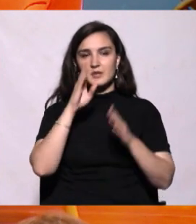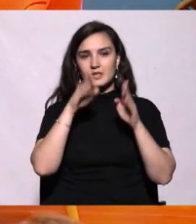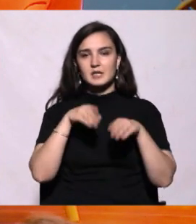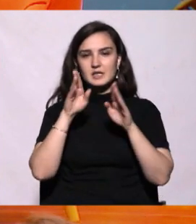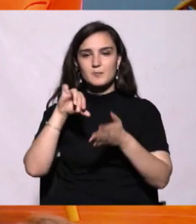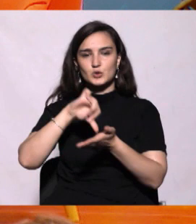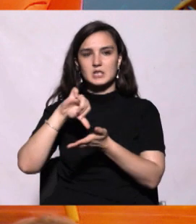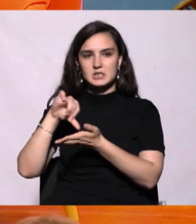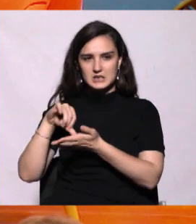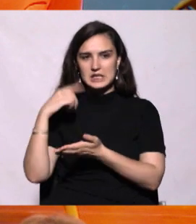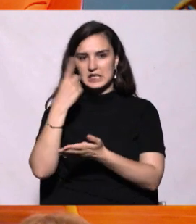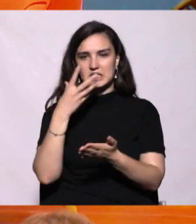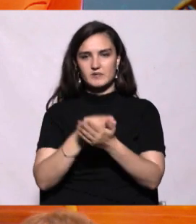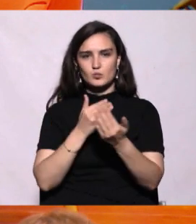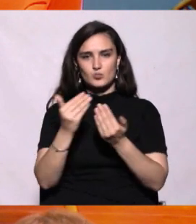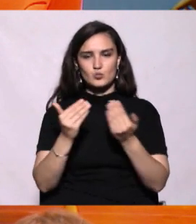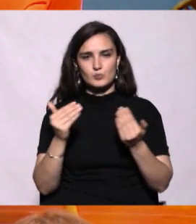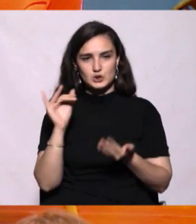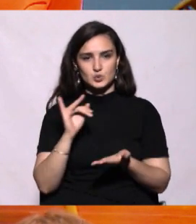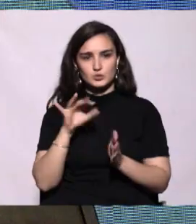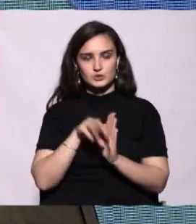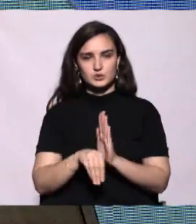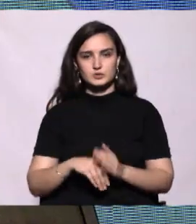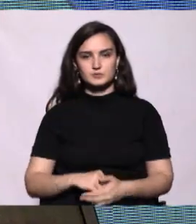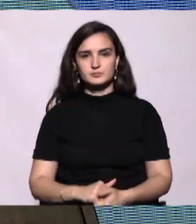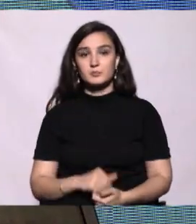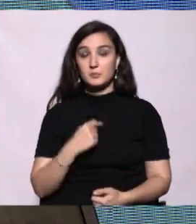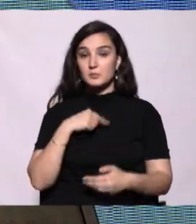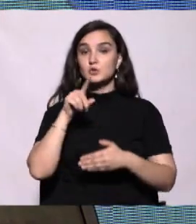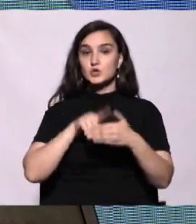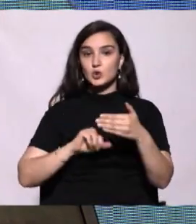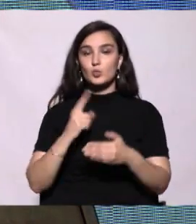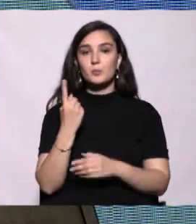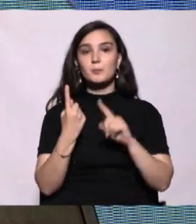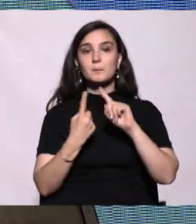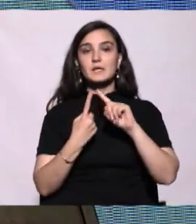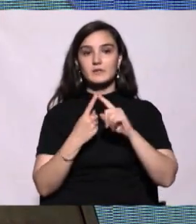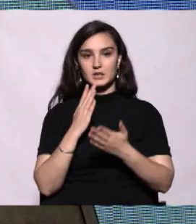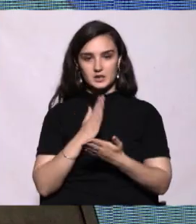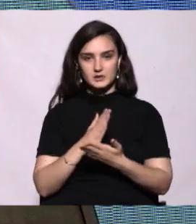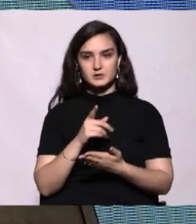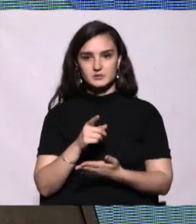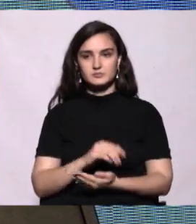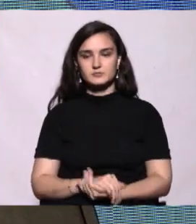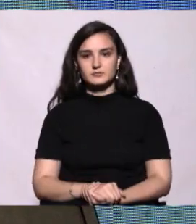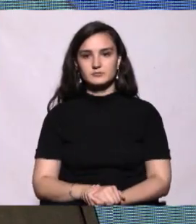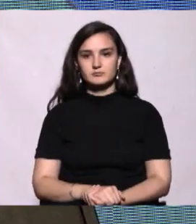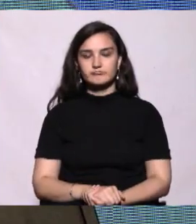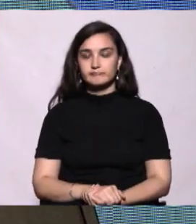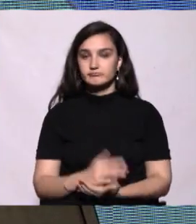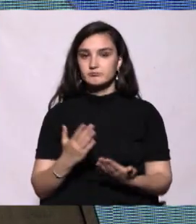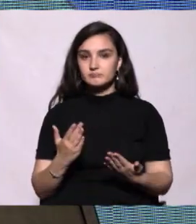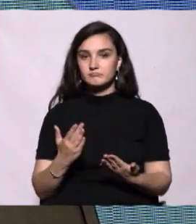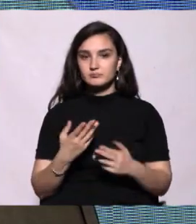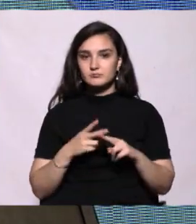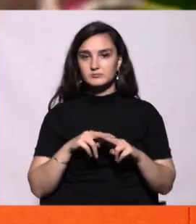have a look at some of the individual characters of this story. And I believe the first one, why don't you do us the honors?